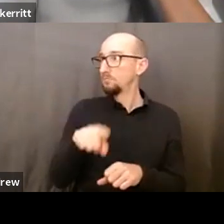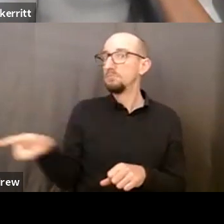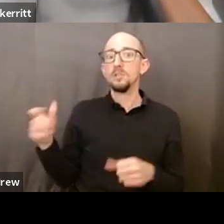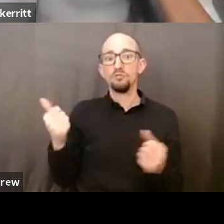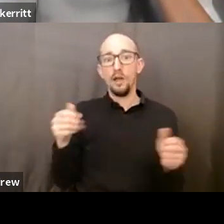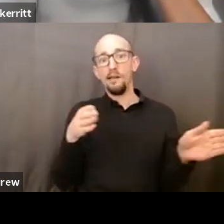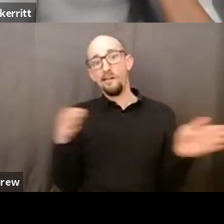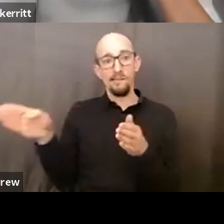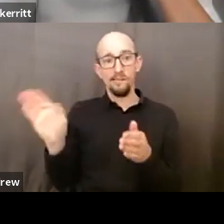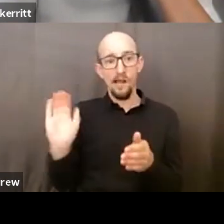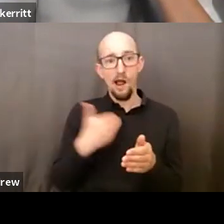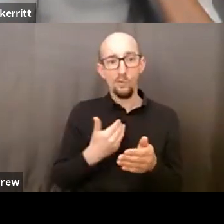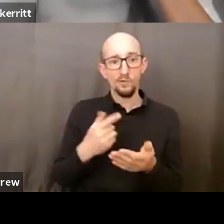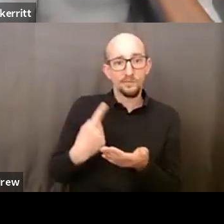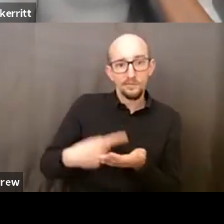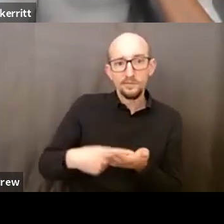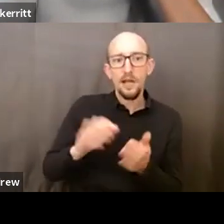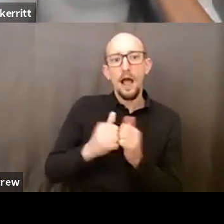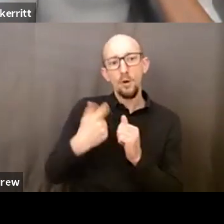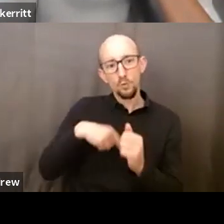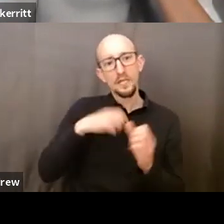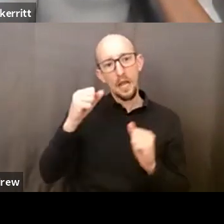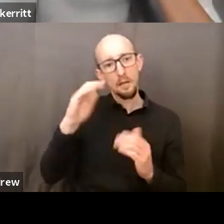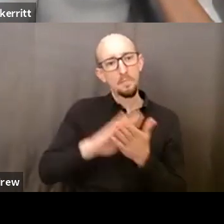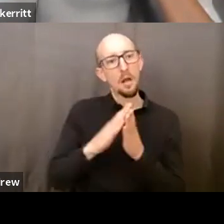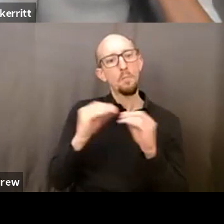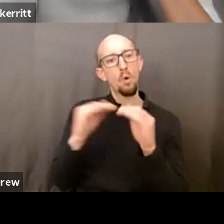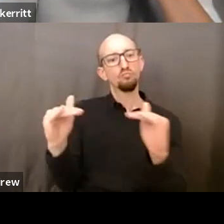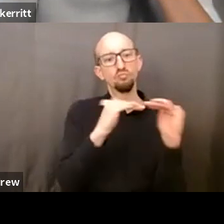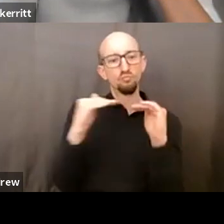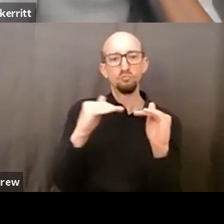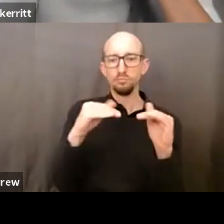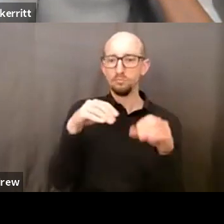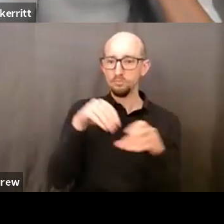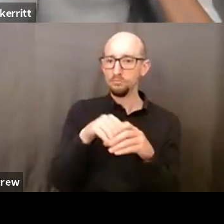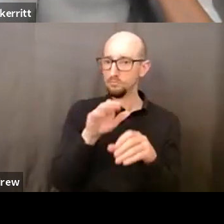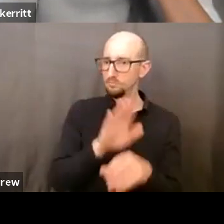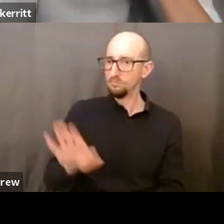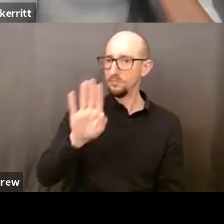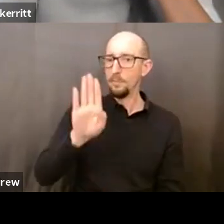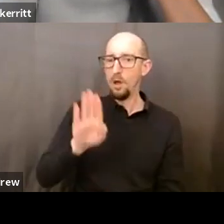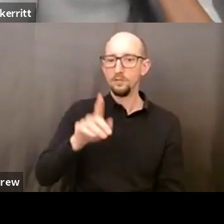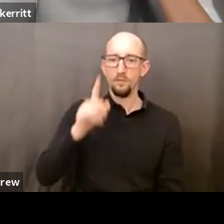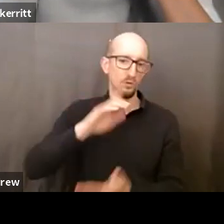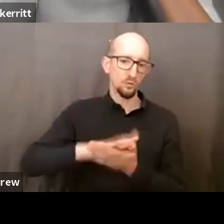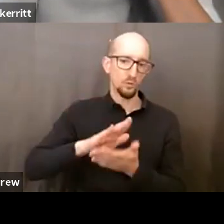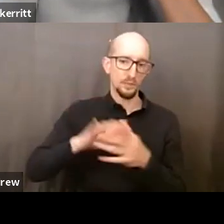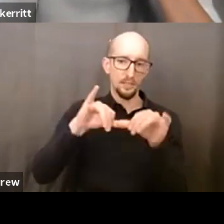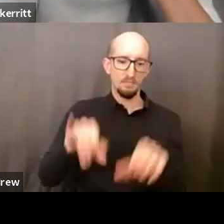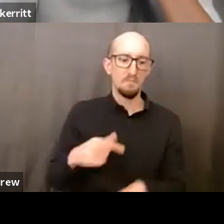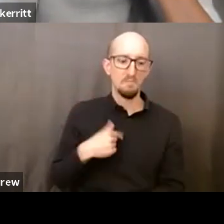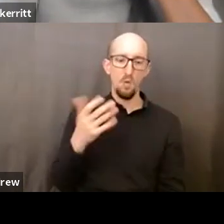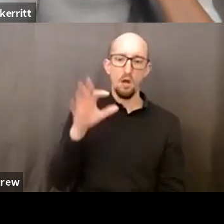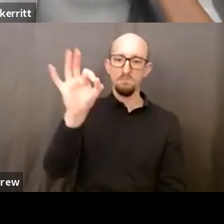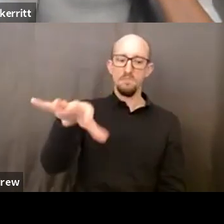are we equitable as a school district? And so I just wanted to say that about the